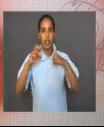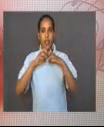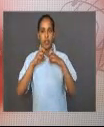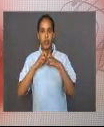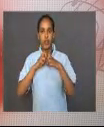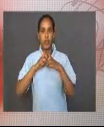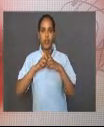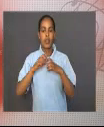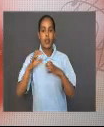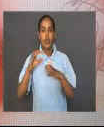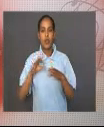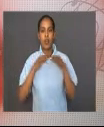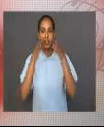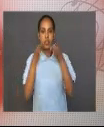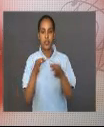electrolytic conductor.